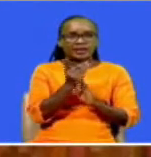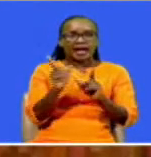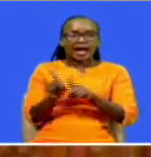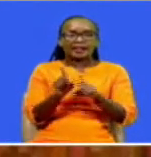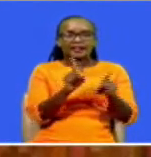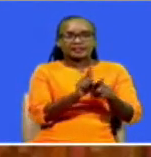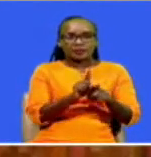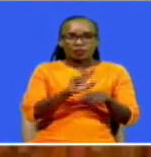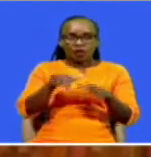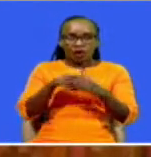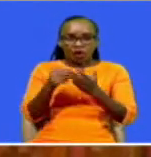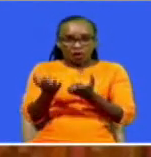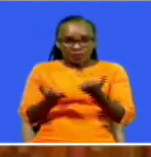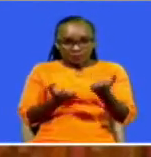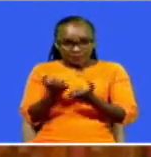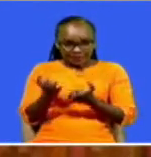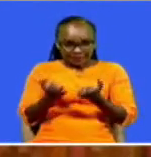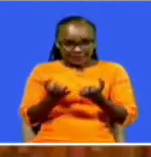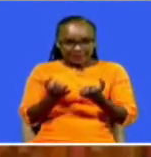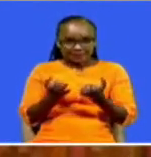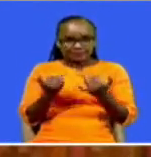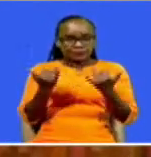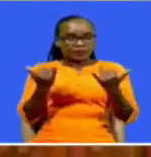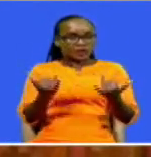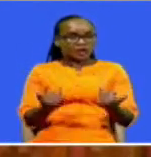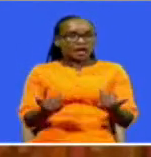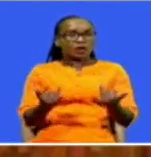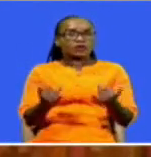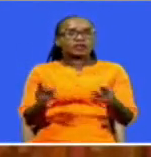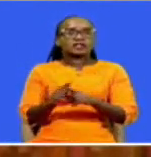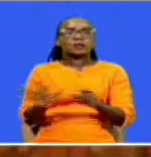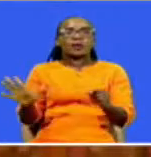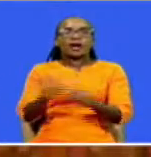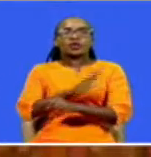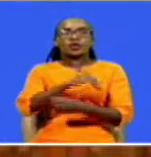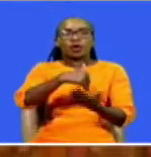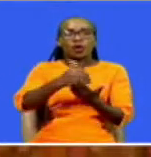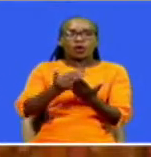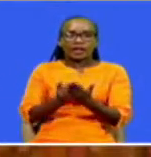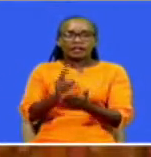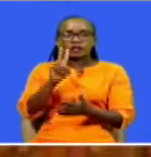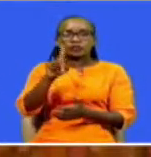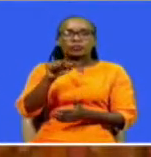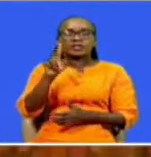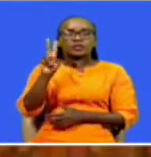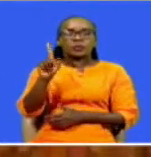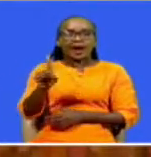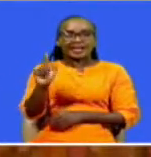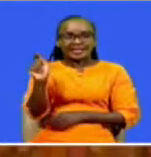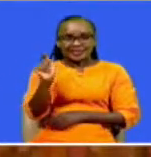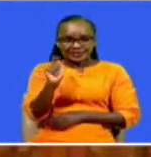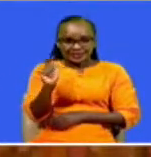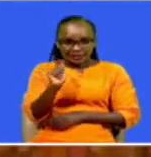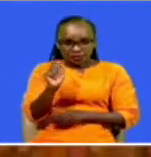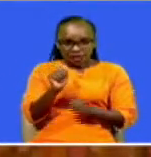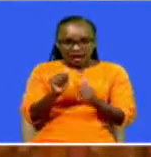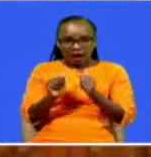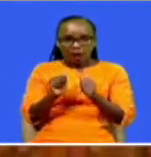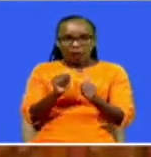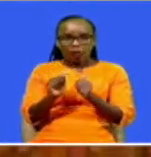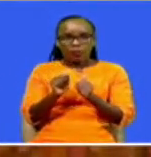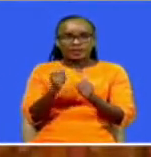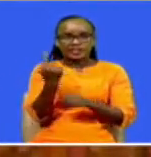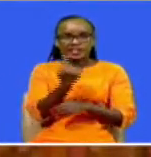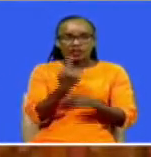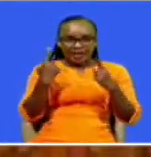expenditure. You're all aware that our total collection is 2.1 trillion, which